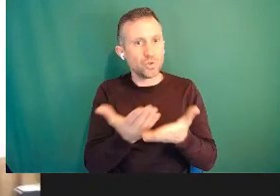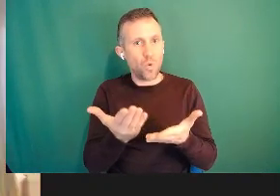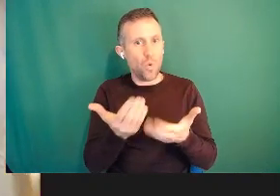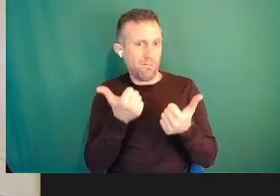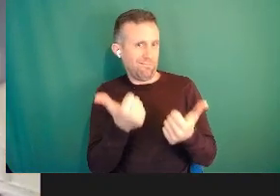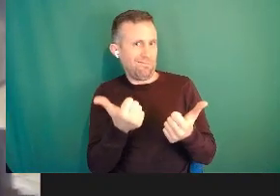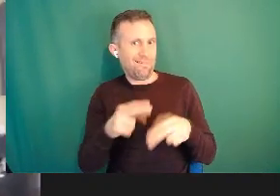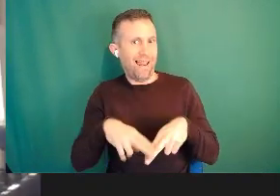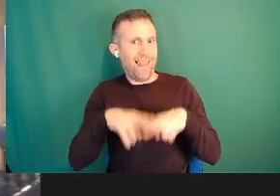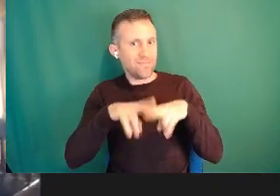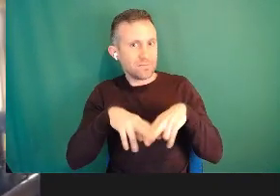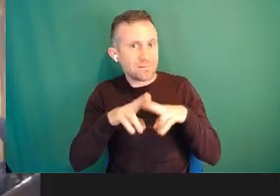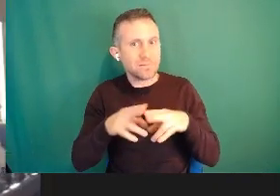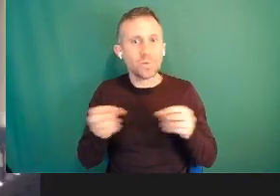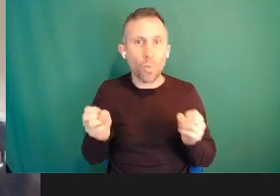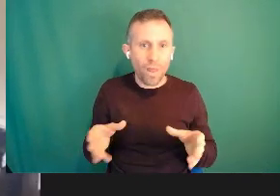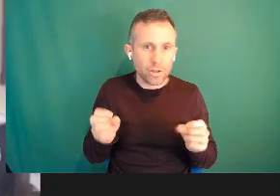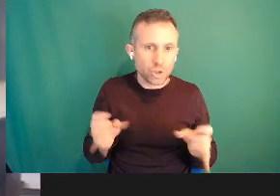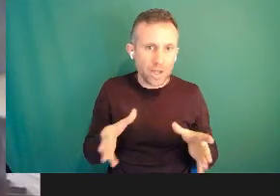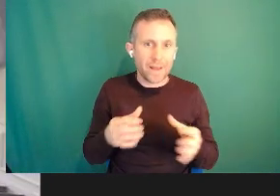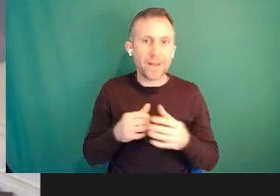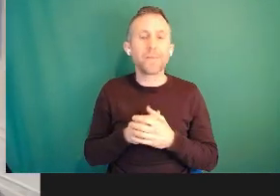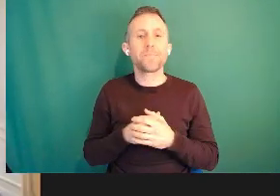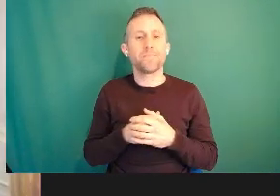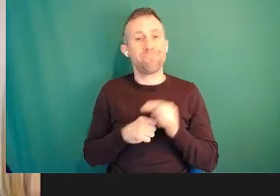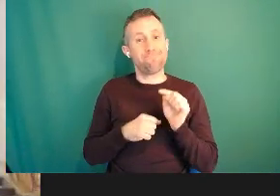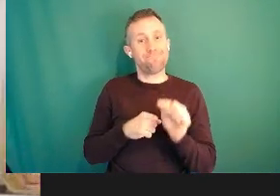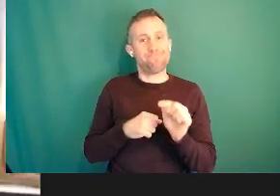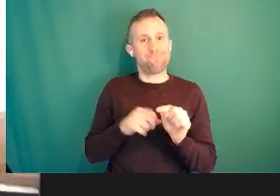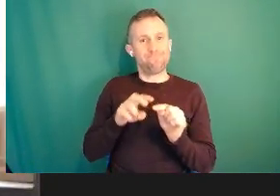Riley staircase, which is this beautiful wooden staircase here.